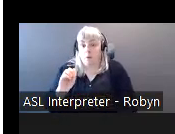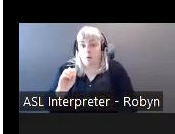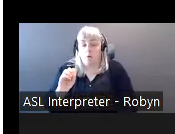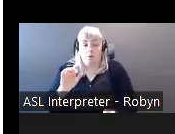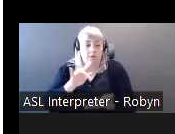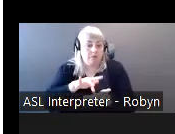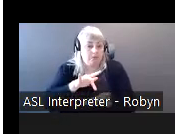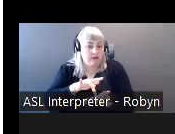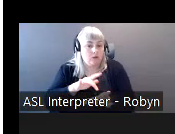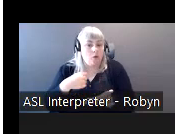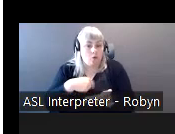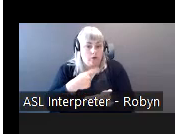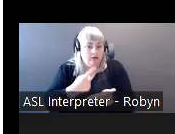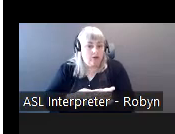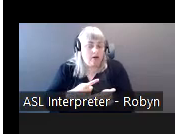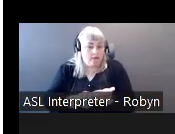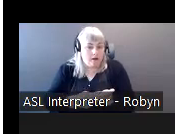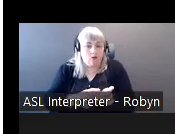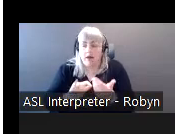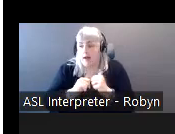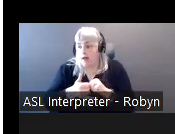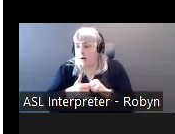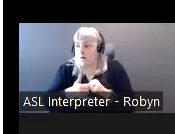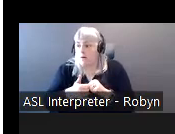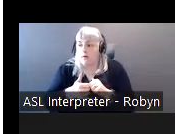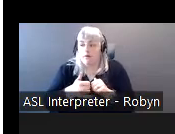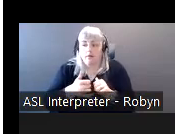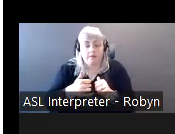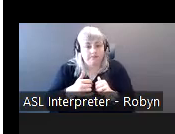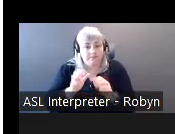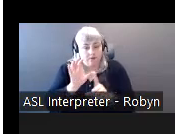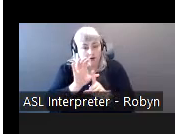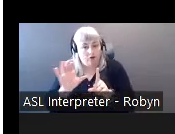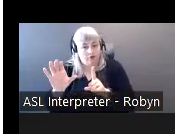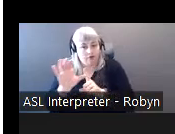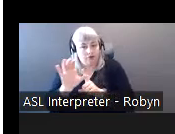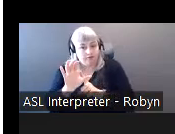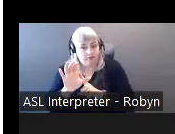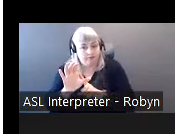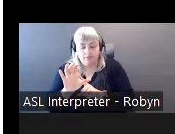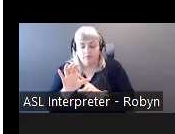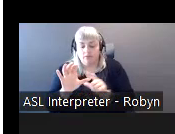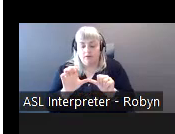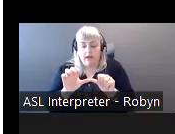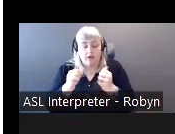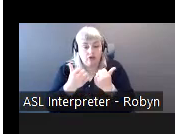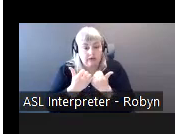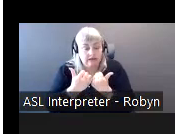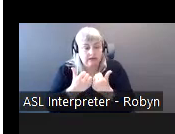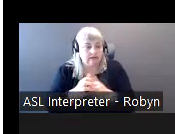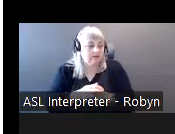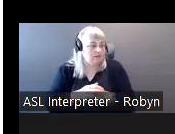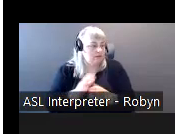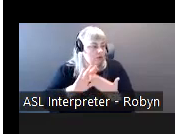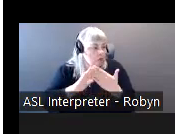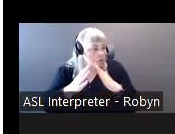So all of these different types of ways that the culture that we're in, the agencies we're in, the communities that we're